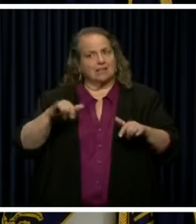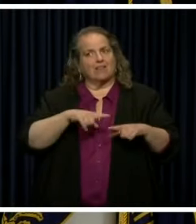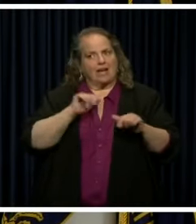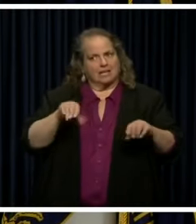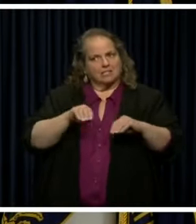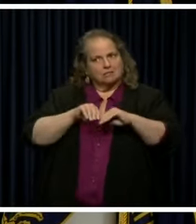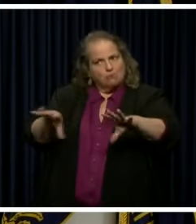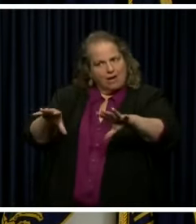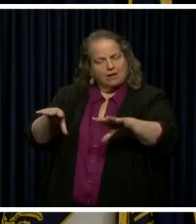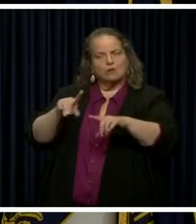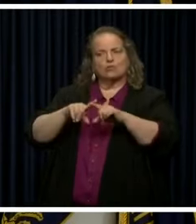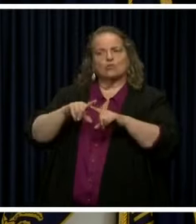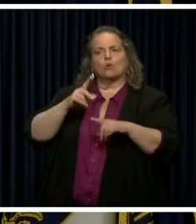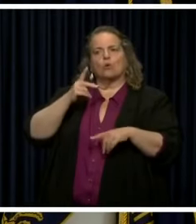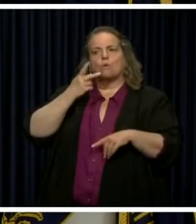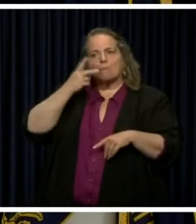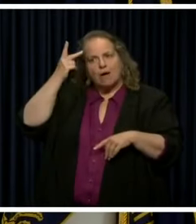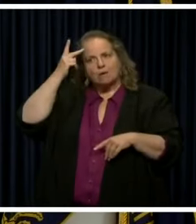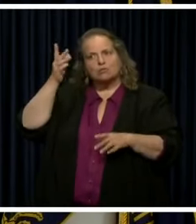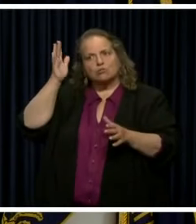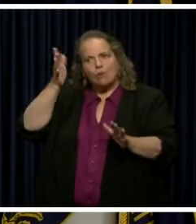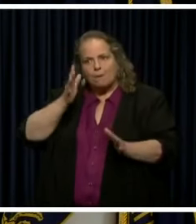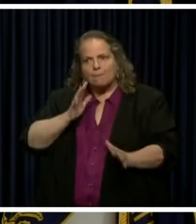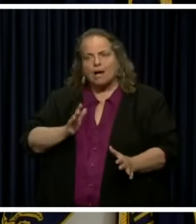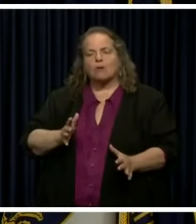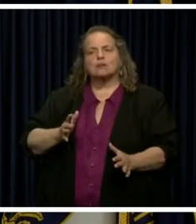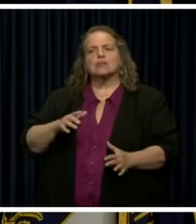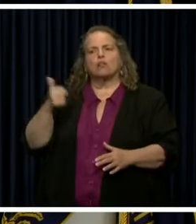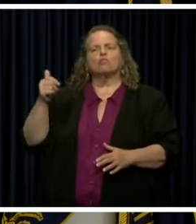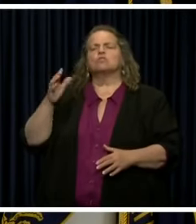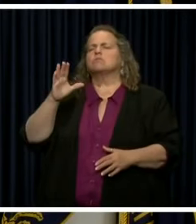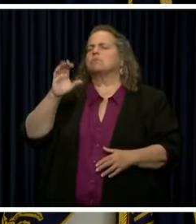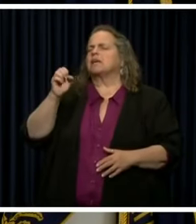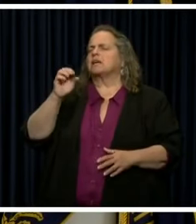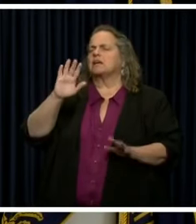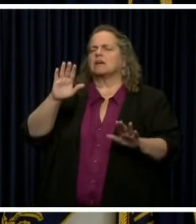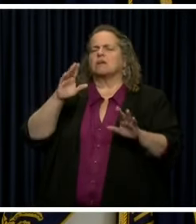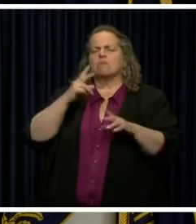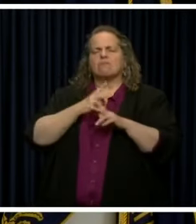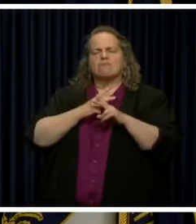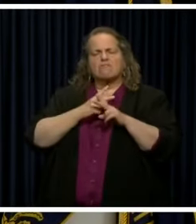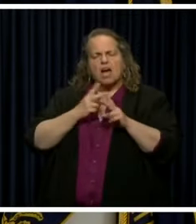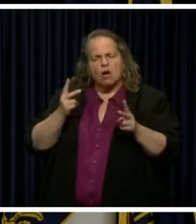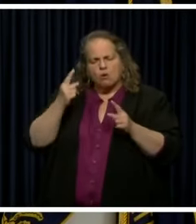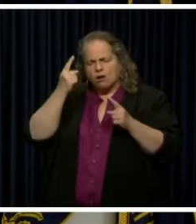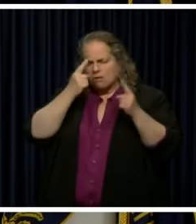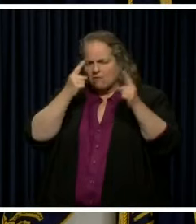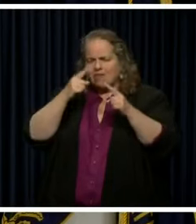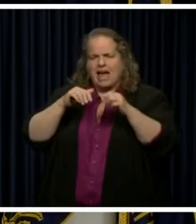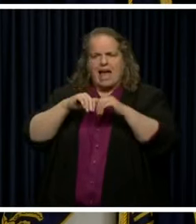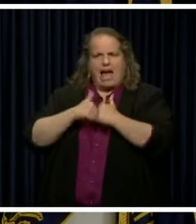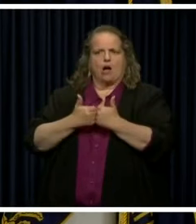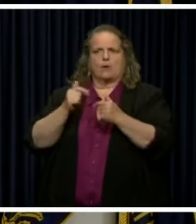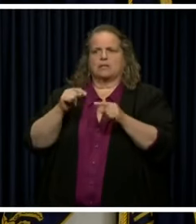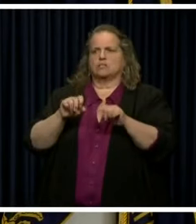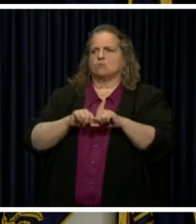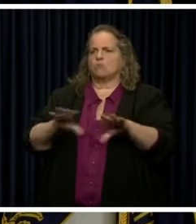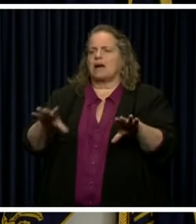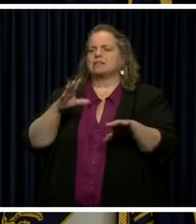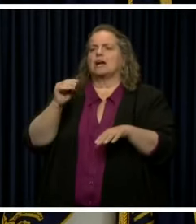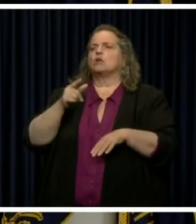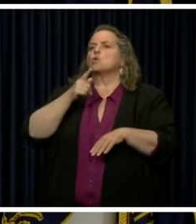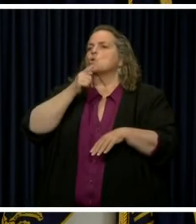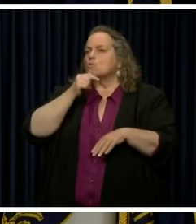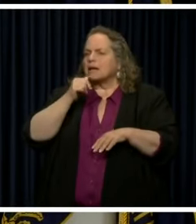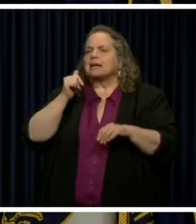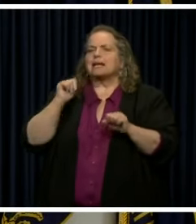to grandparents, and to others, we ought to be mindful. We ought to be really mindful of how this is spreading and to whom it